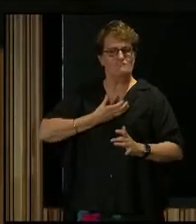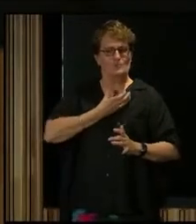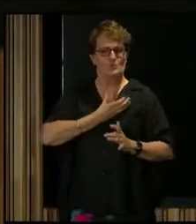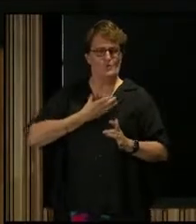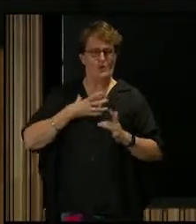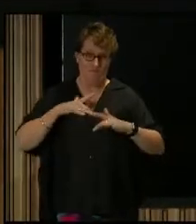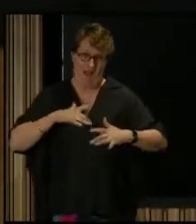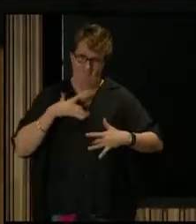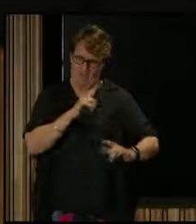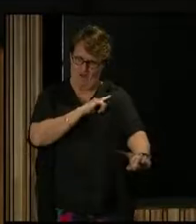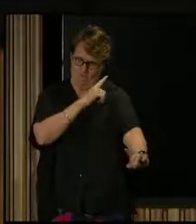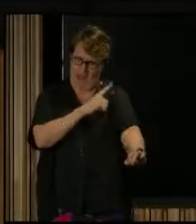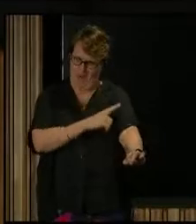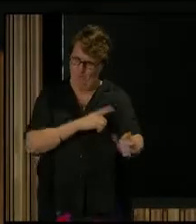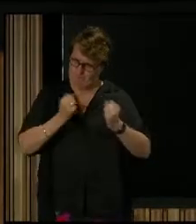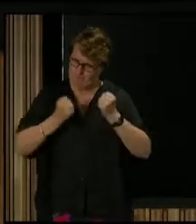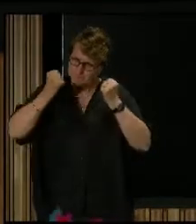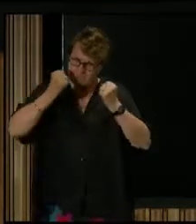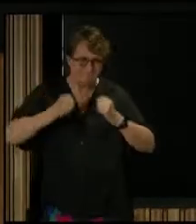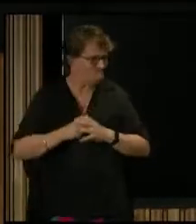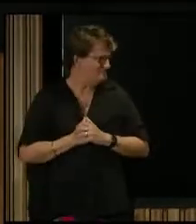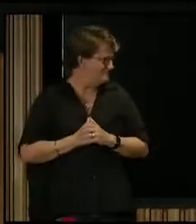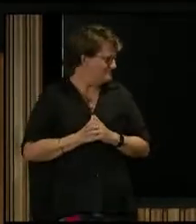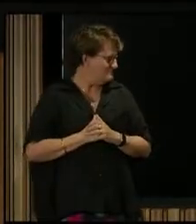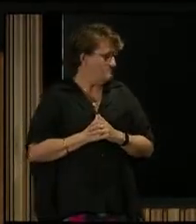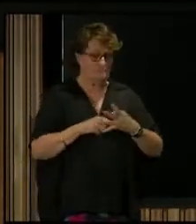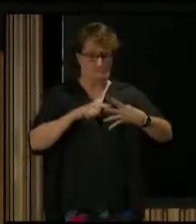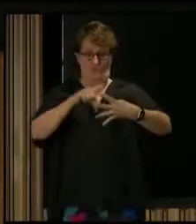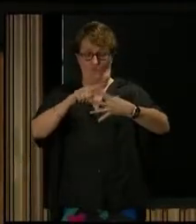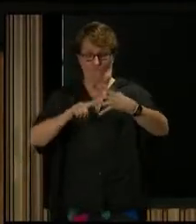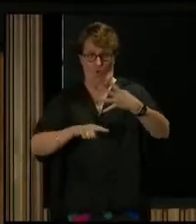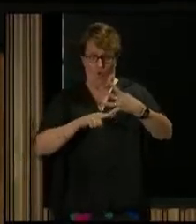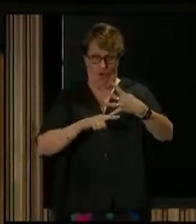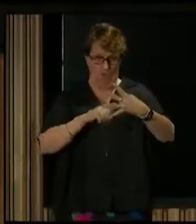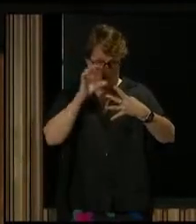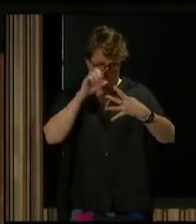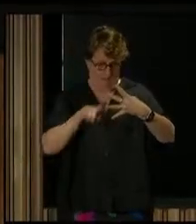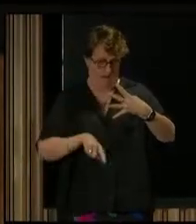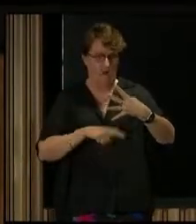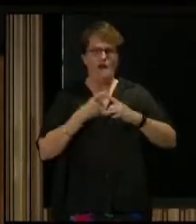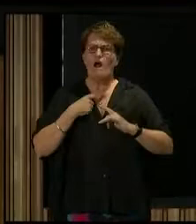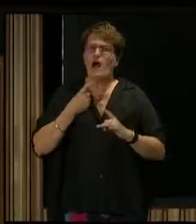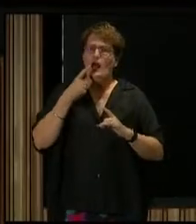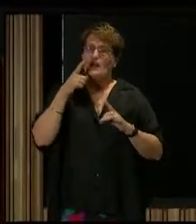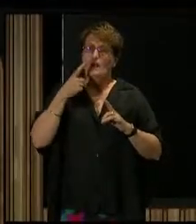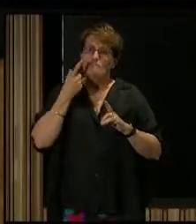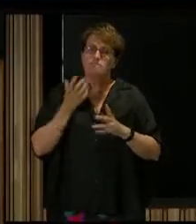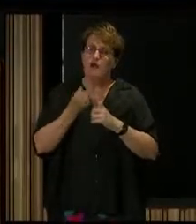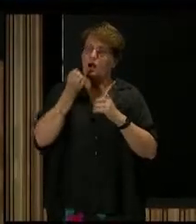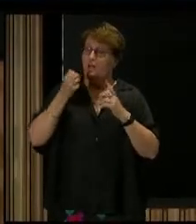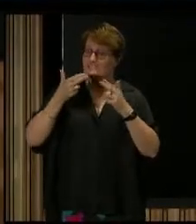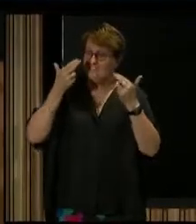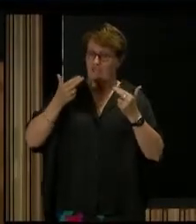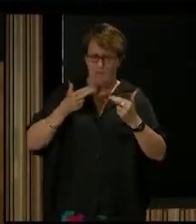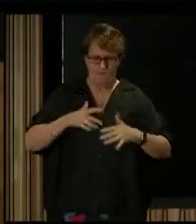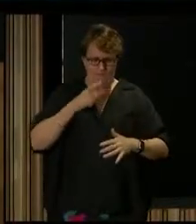gaining strength from this like side eye. Okay, so you have four notes. Show me again. So I find with singing as well, people get so